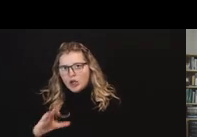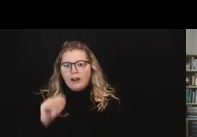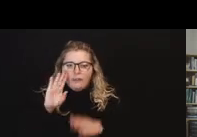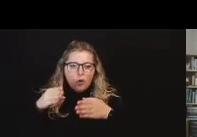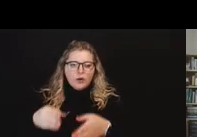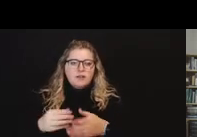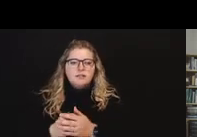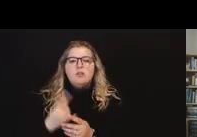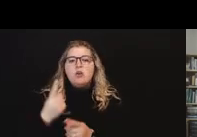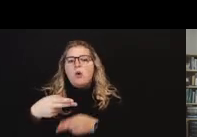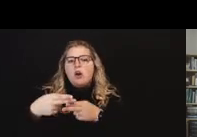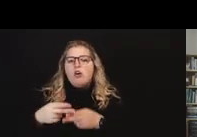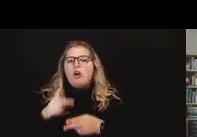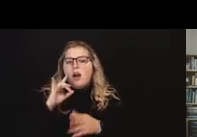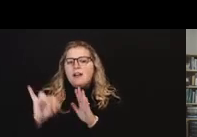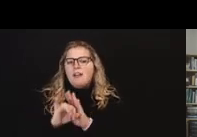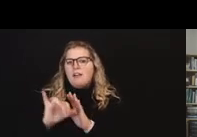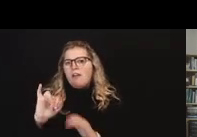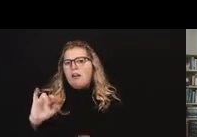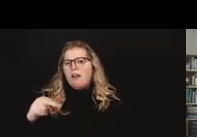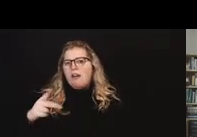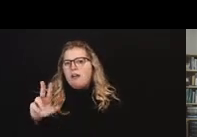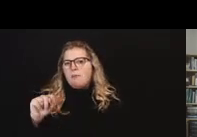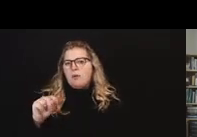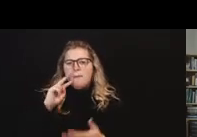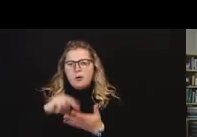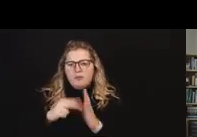Identify Input Purpose that will explain in more detail later on.